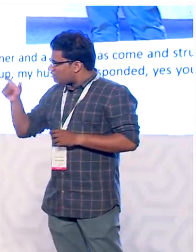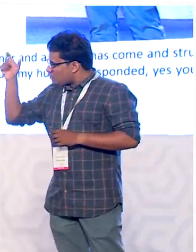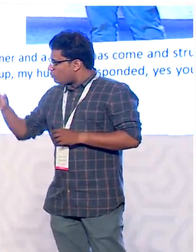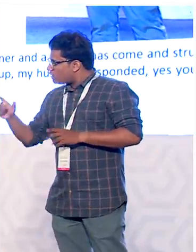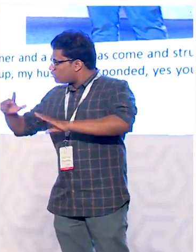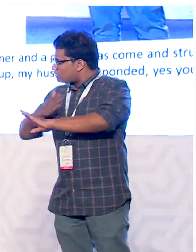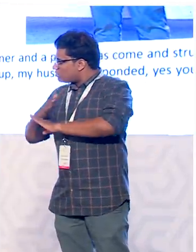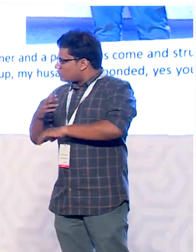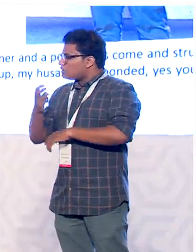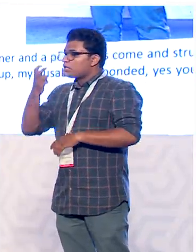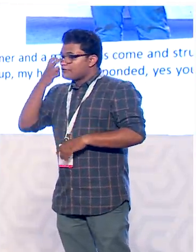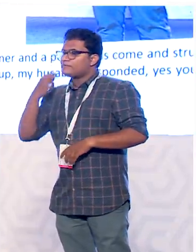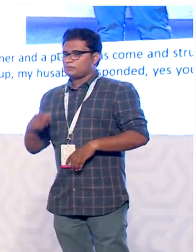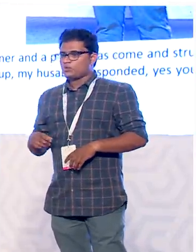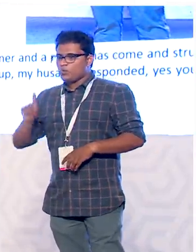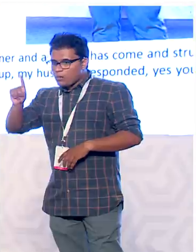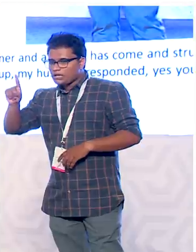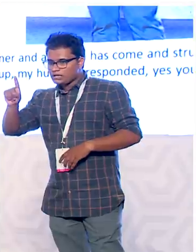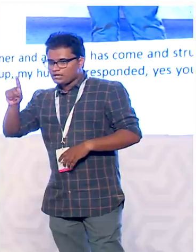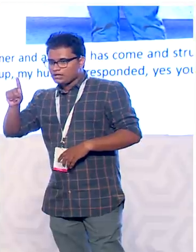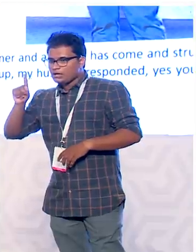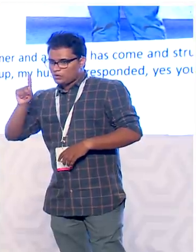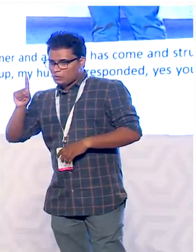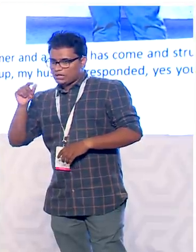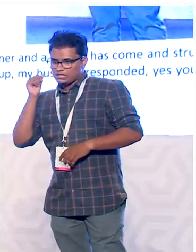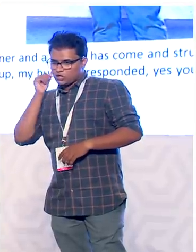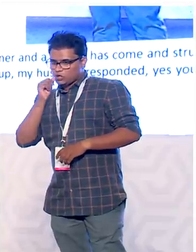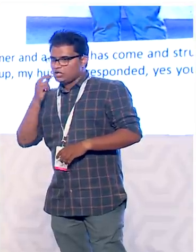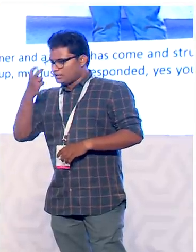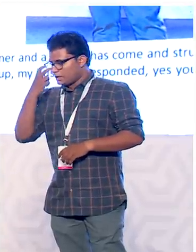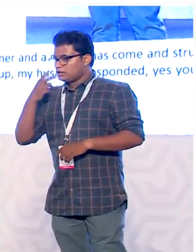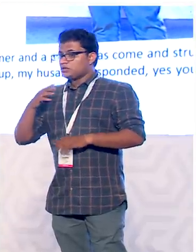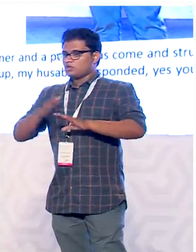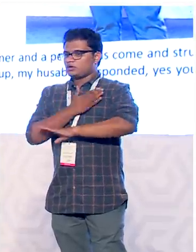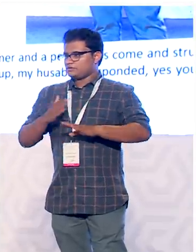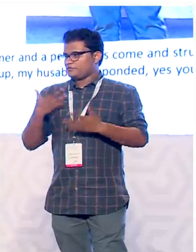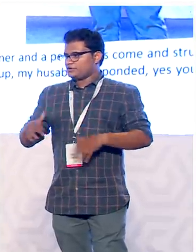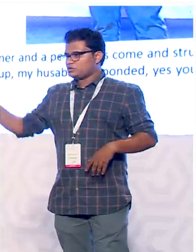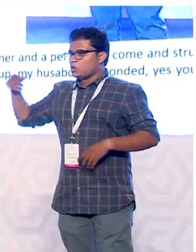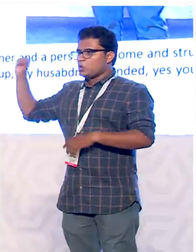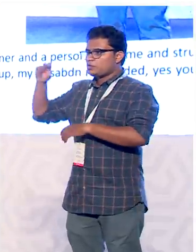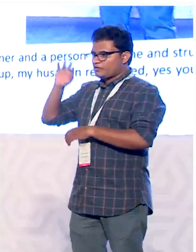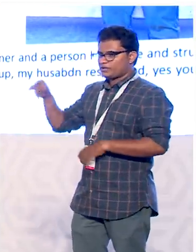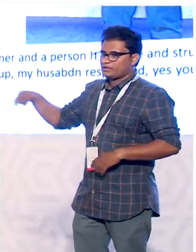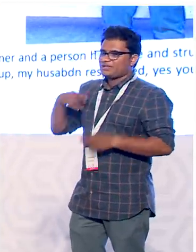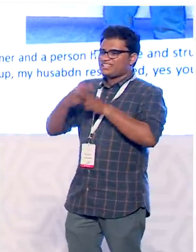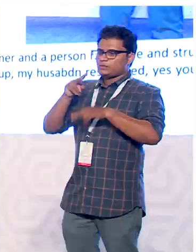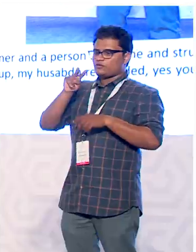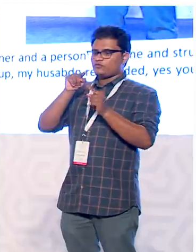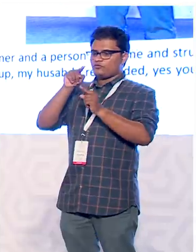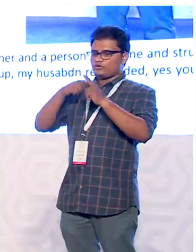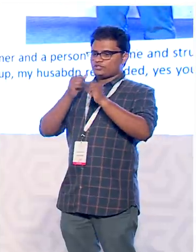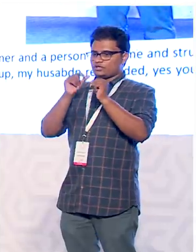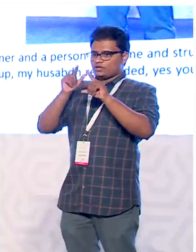girl who's visually impaired. Oh, okay. And I think her name is Vijayalakshmi. Yes. Vaikam Vijayalakshmi. Vijayalakshmi, and she's a fabulous